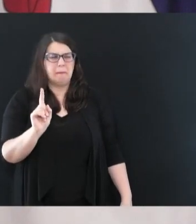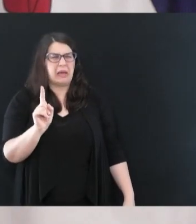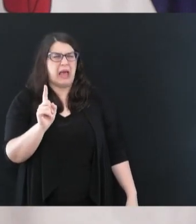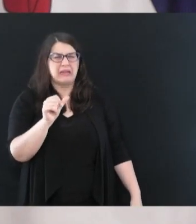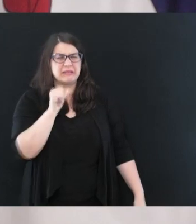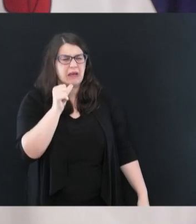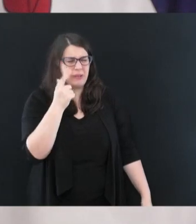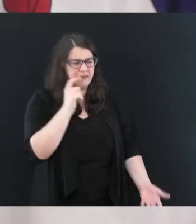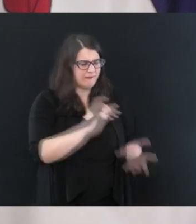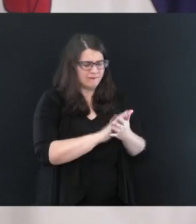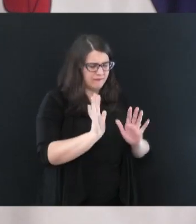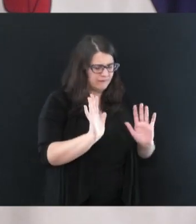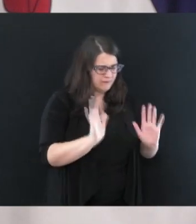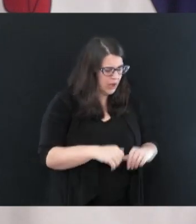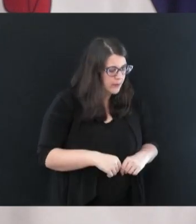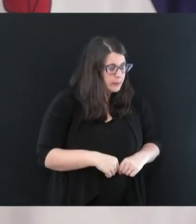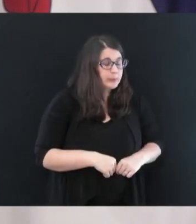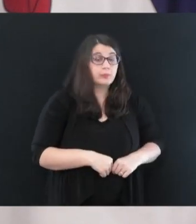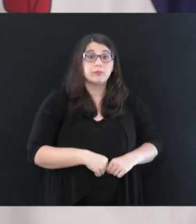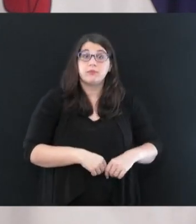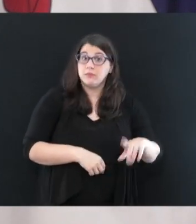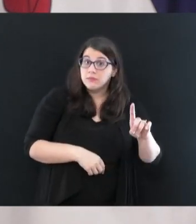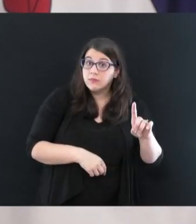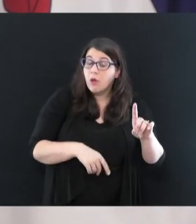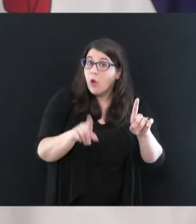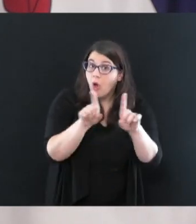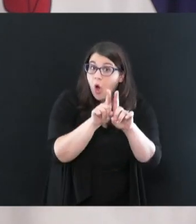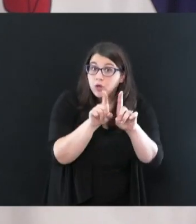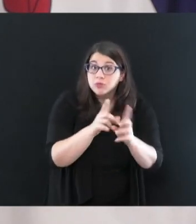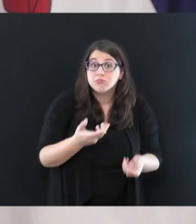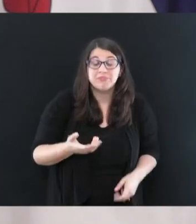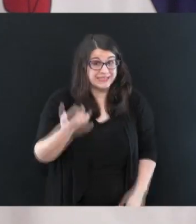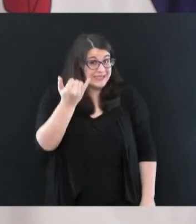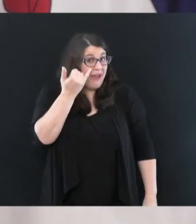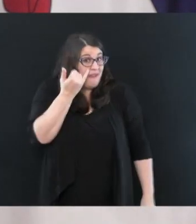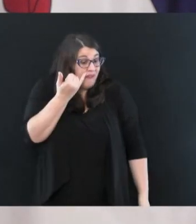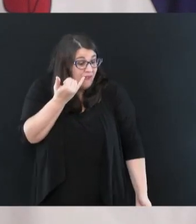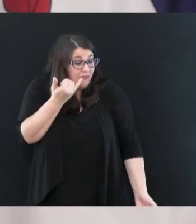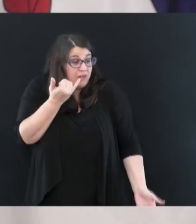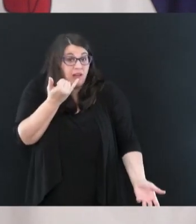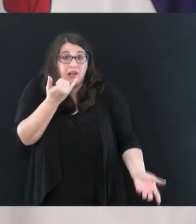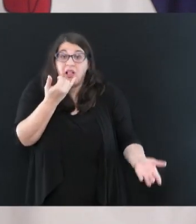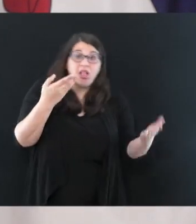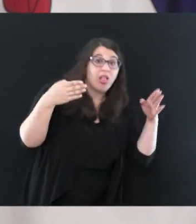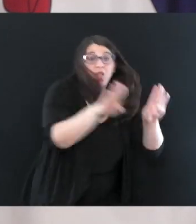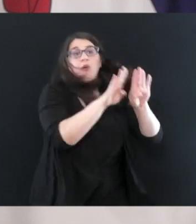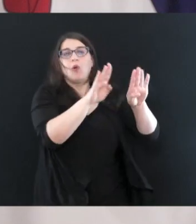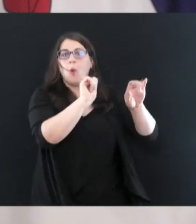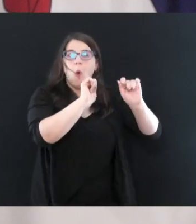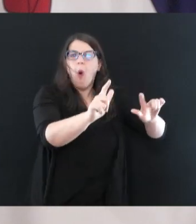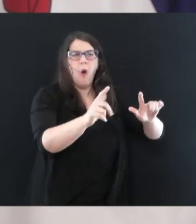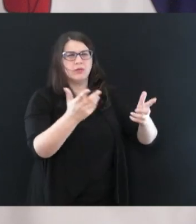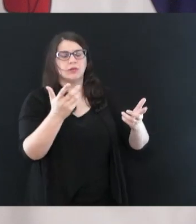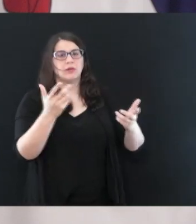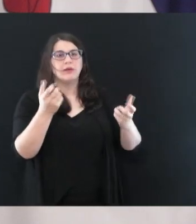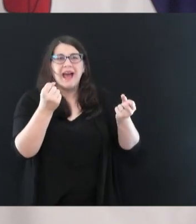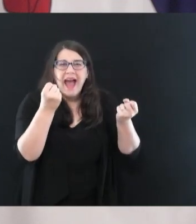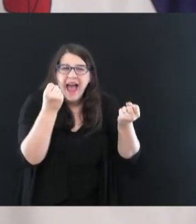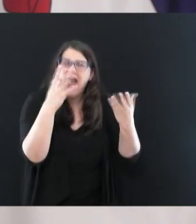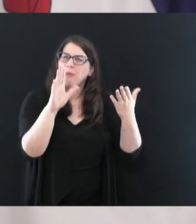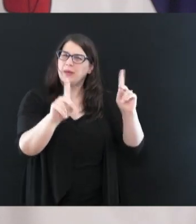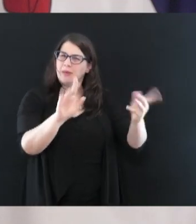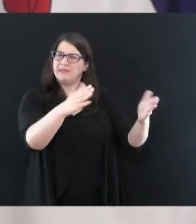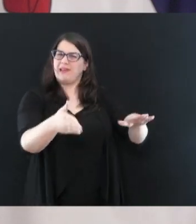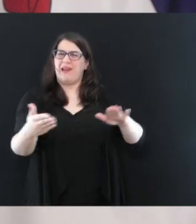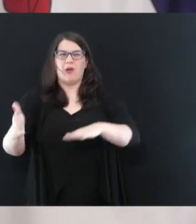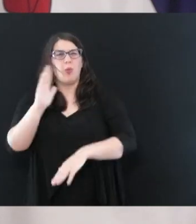that, from a standpoint of just this, if we did that, how many people would we lose? I